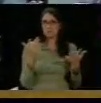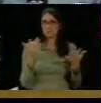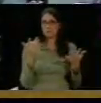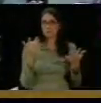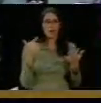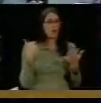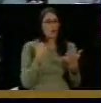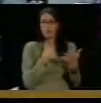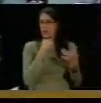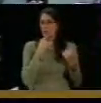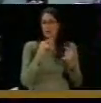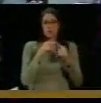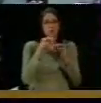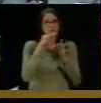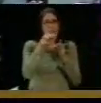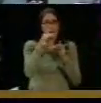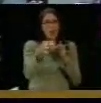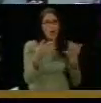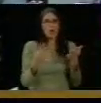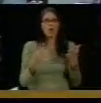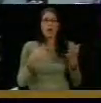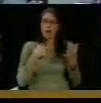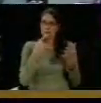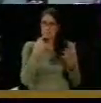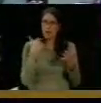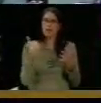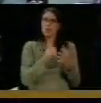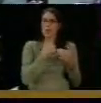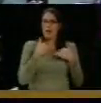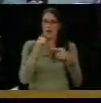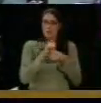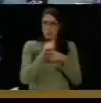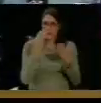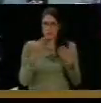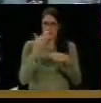We're not trying to delay it. I'm just trying to say we have a practice here on this commission.